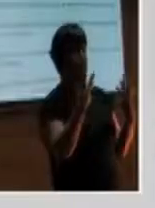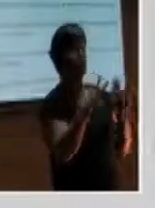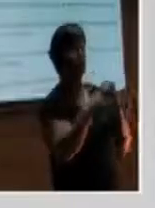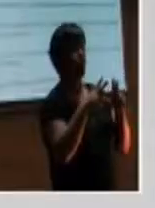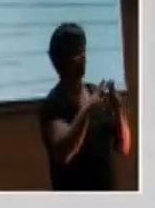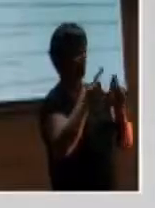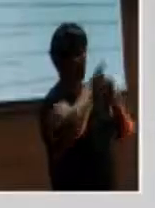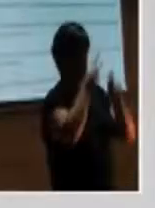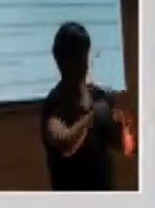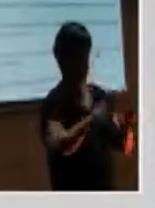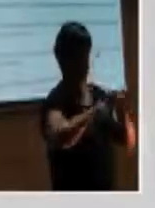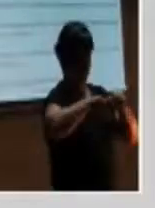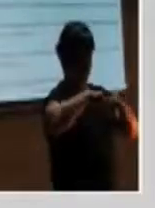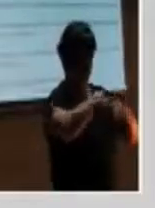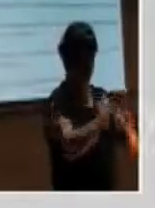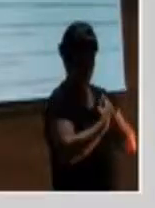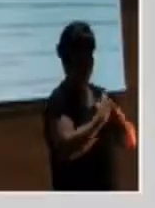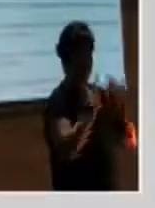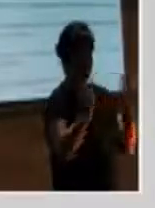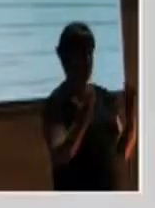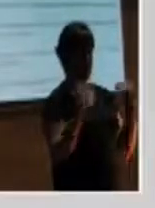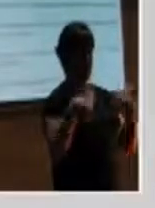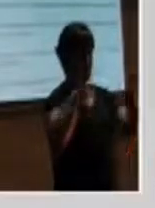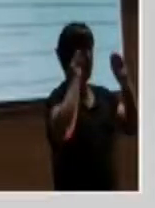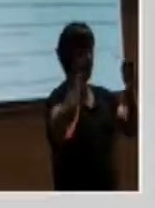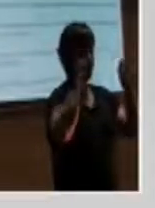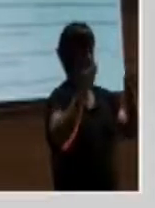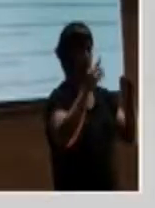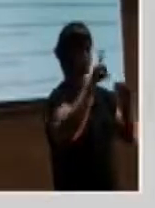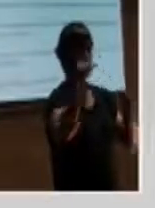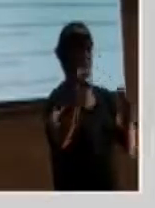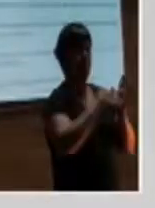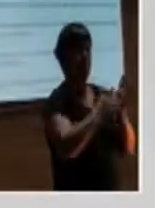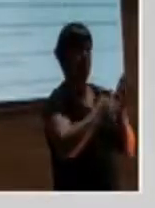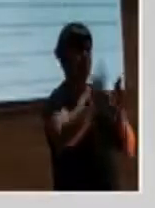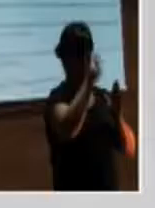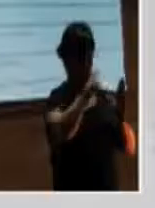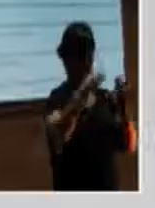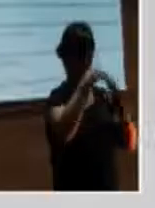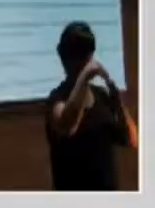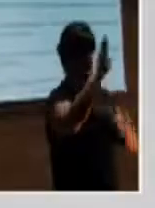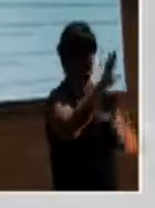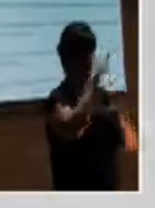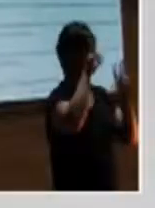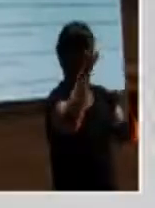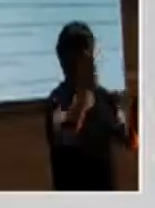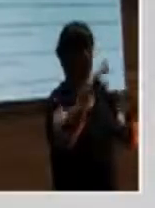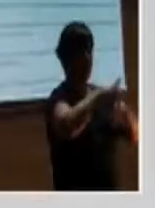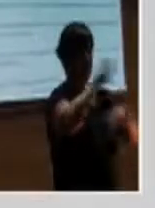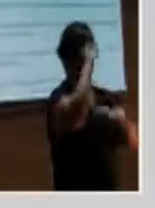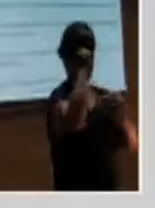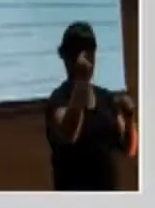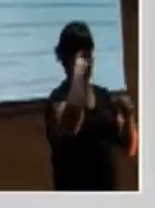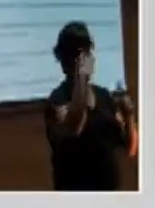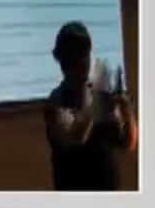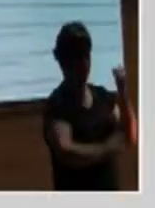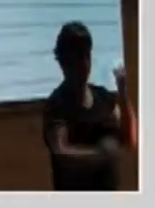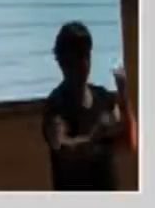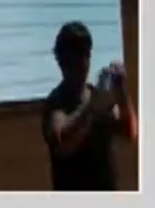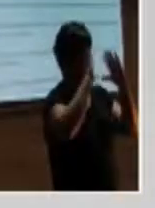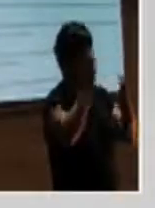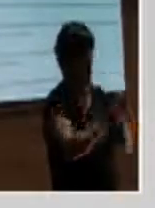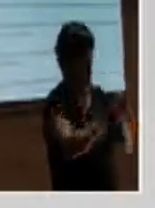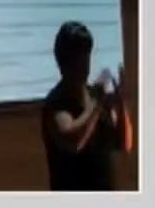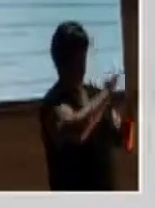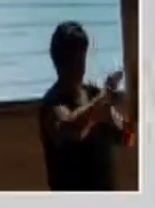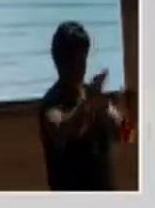people within dementia care worldwide. We enable our partners to transfer